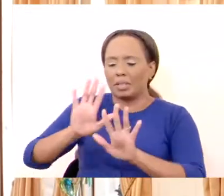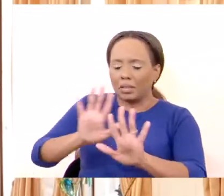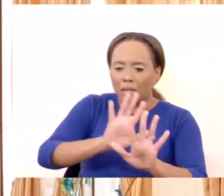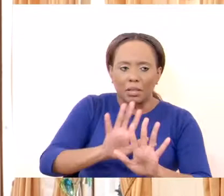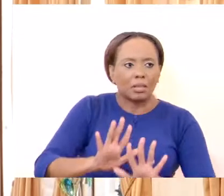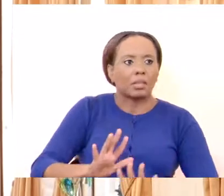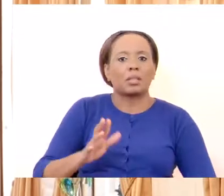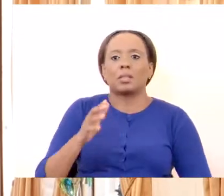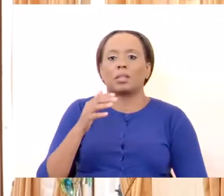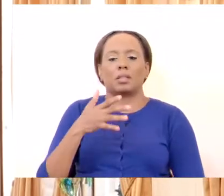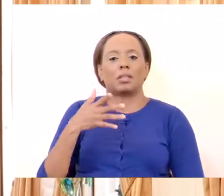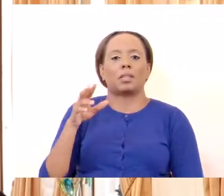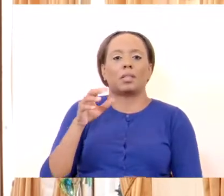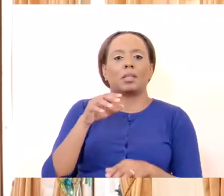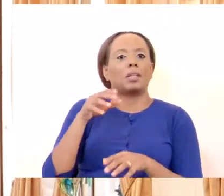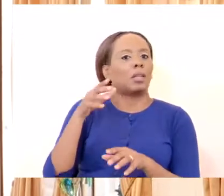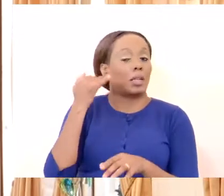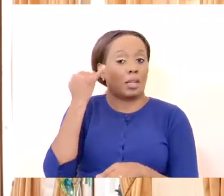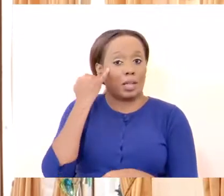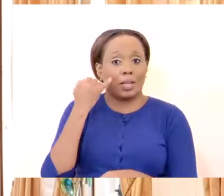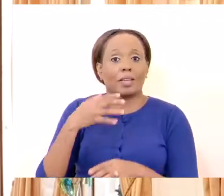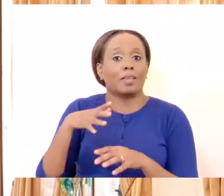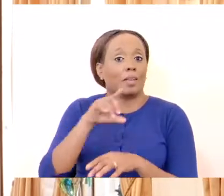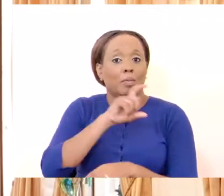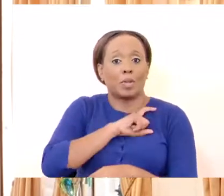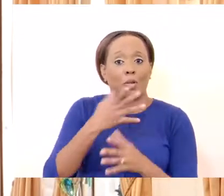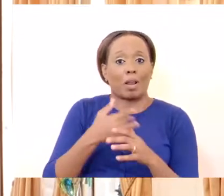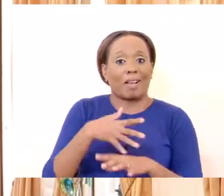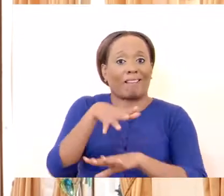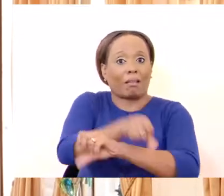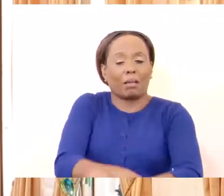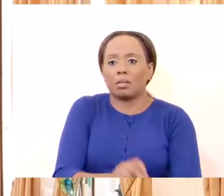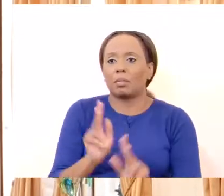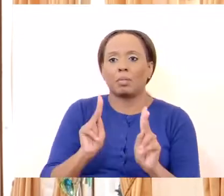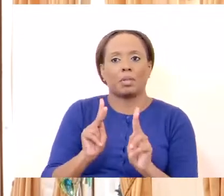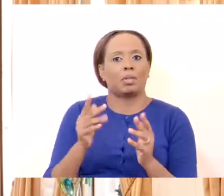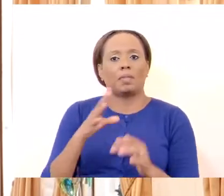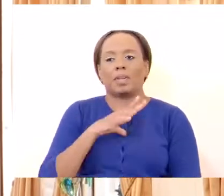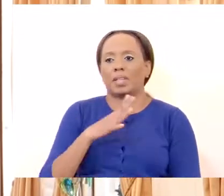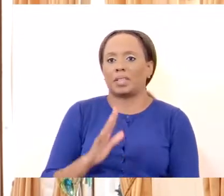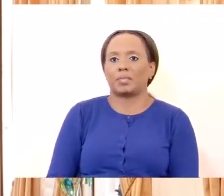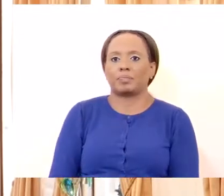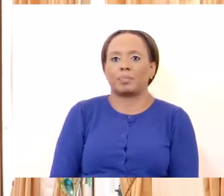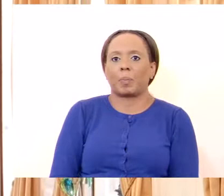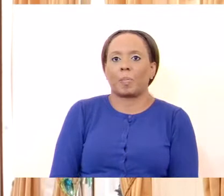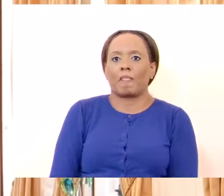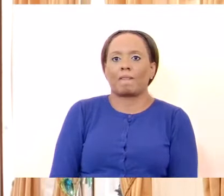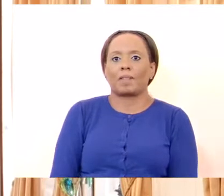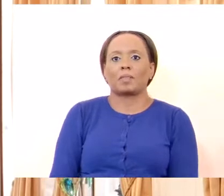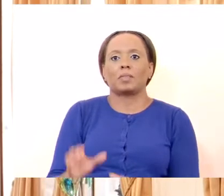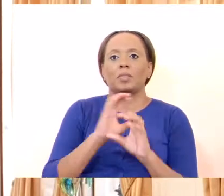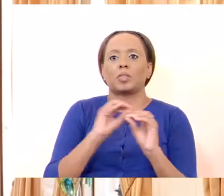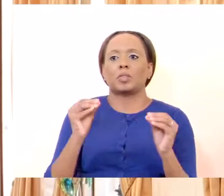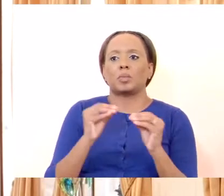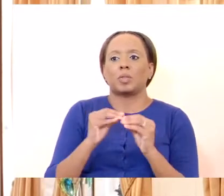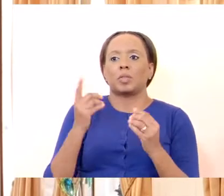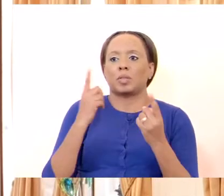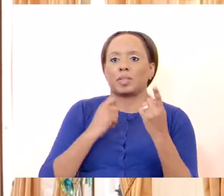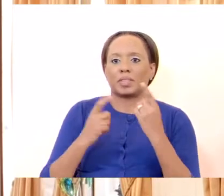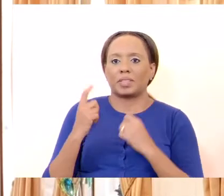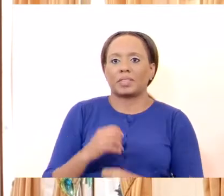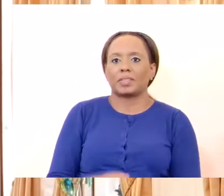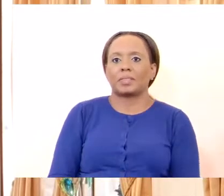handcuffing. That may have to take place. If there are no other questions,